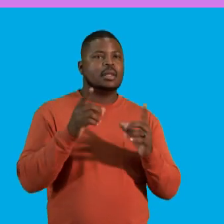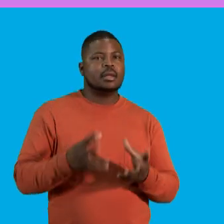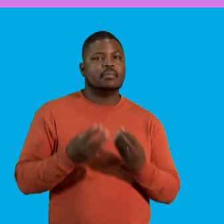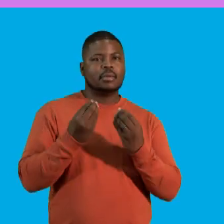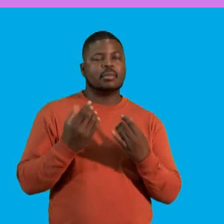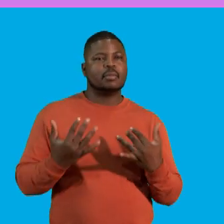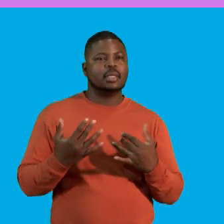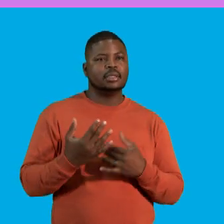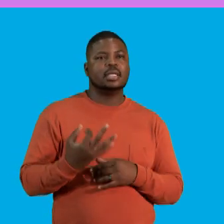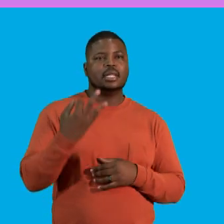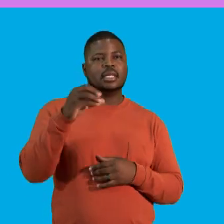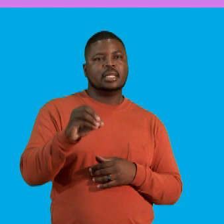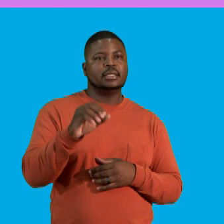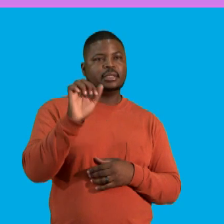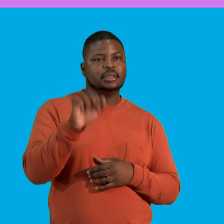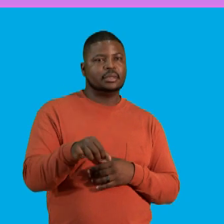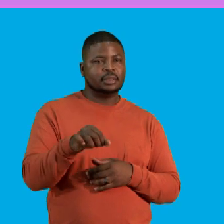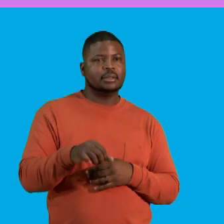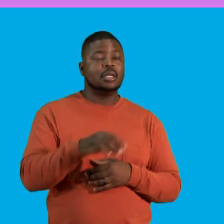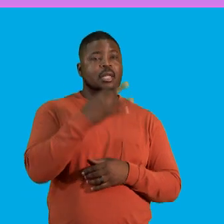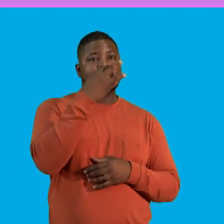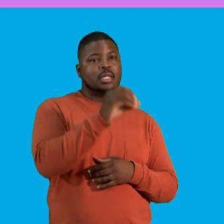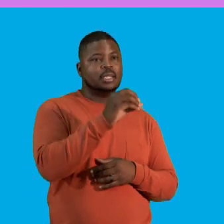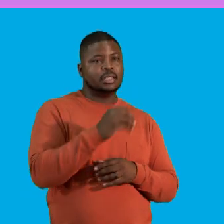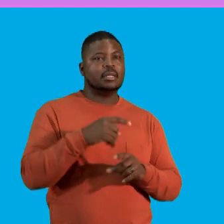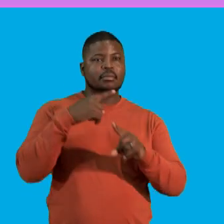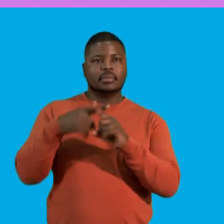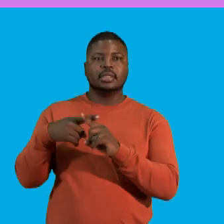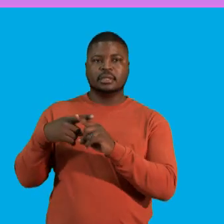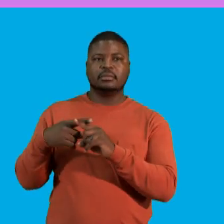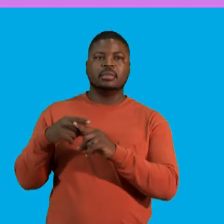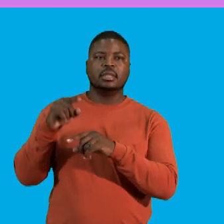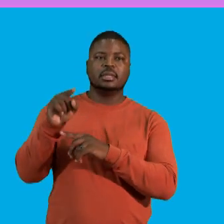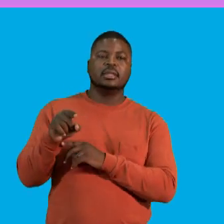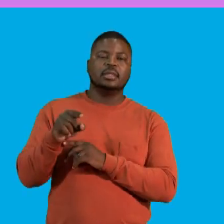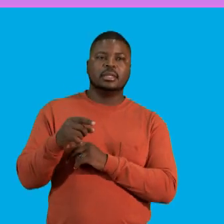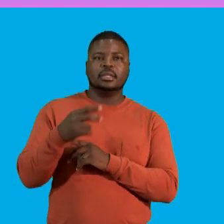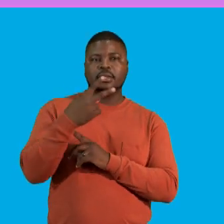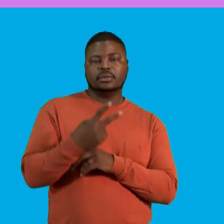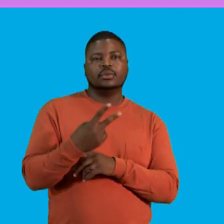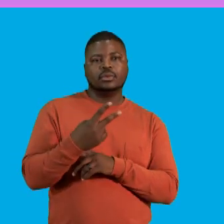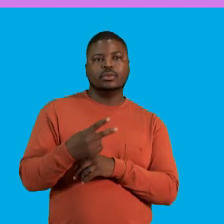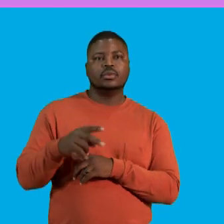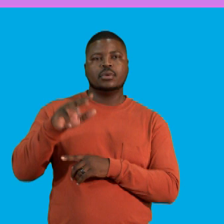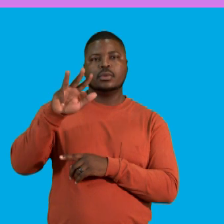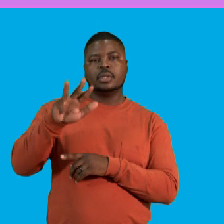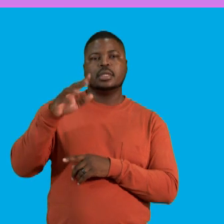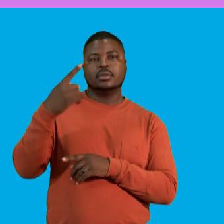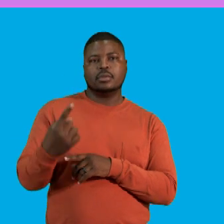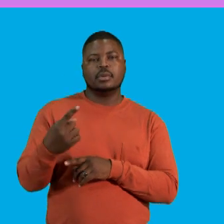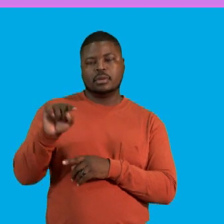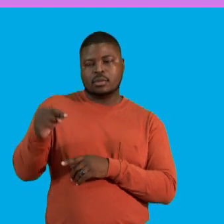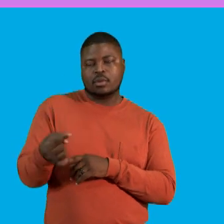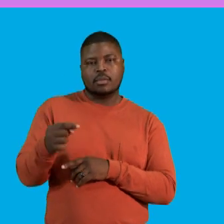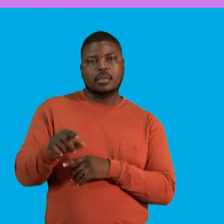getting 30. So it means you are allowed to use 30. Then multiplied by the price for the 30 is 219